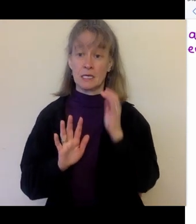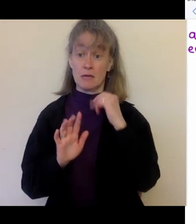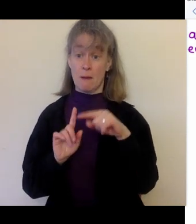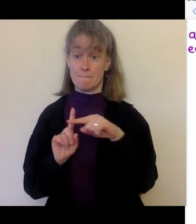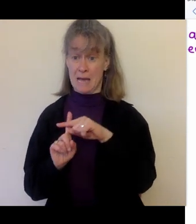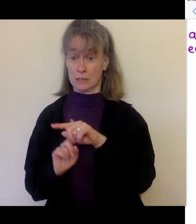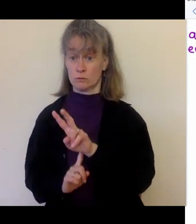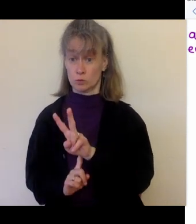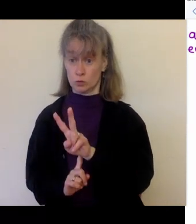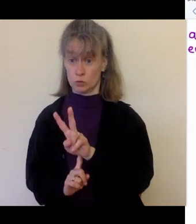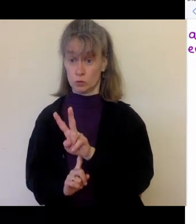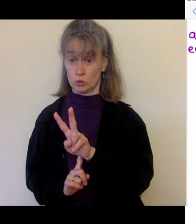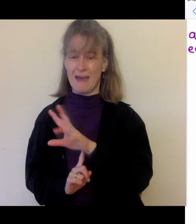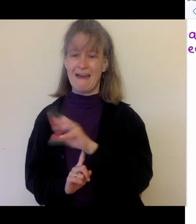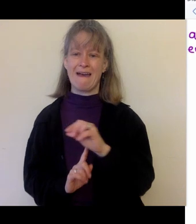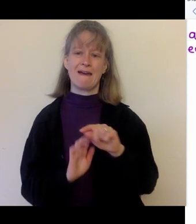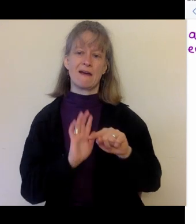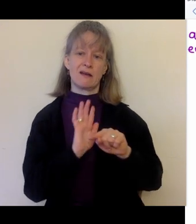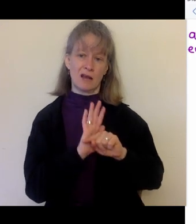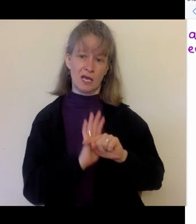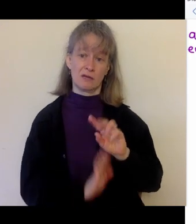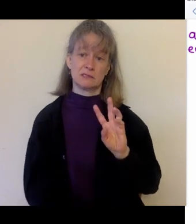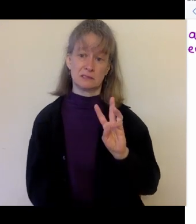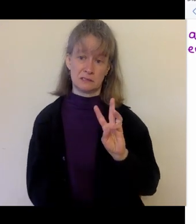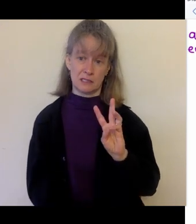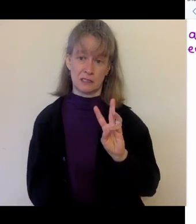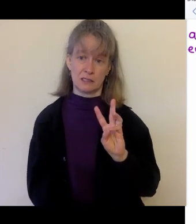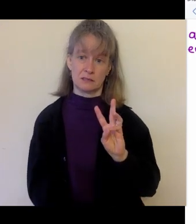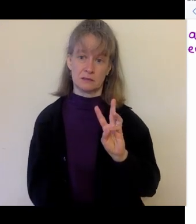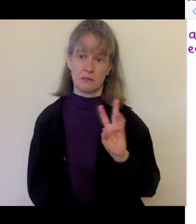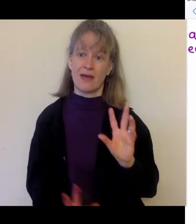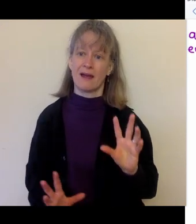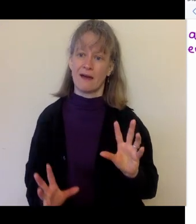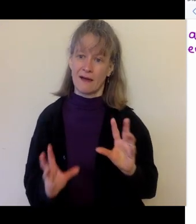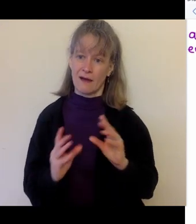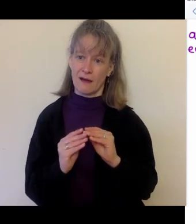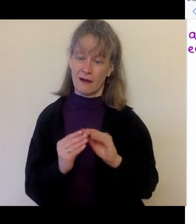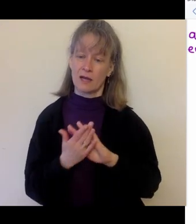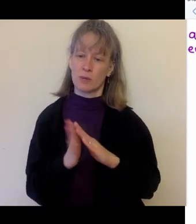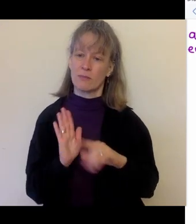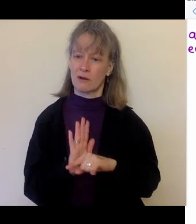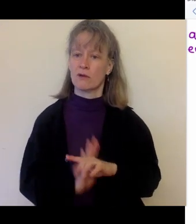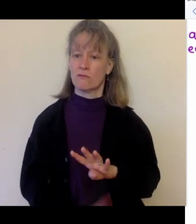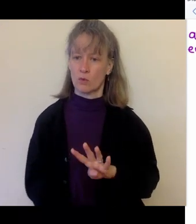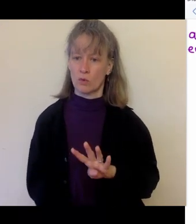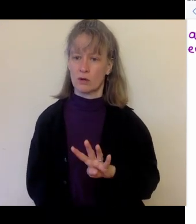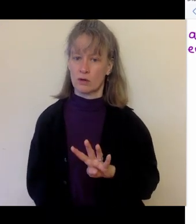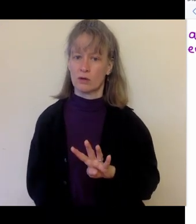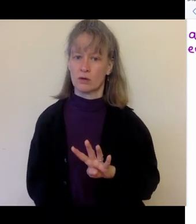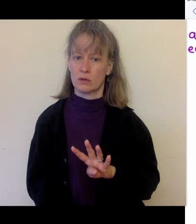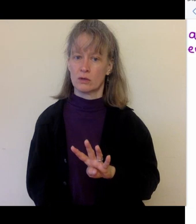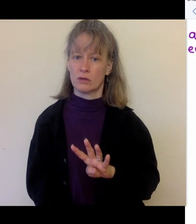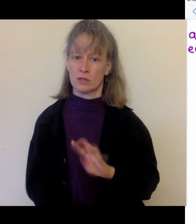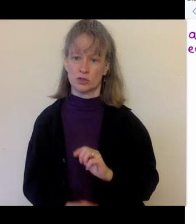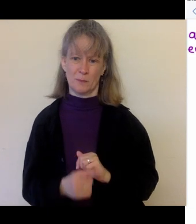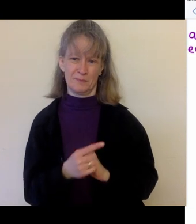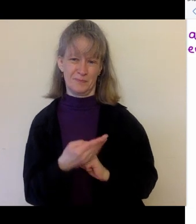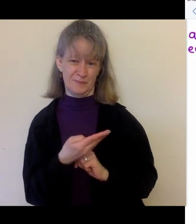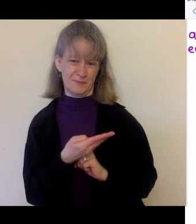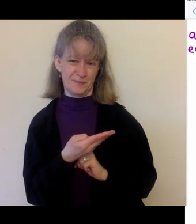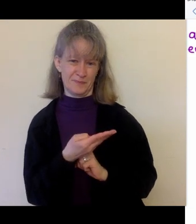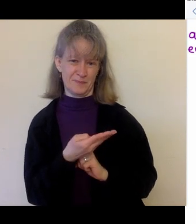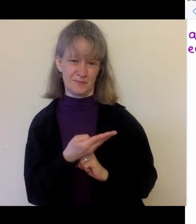2 and negative 6, that would add to negative 4. So this is going to